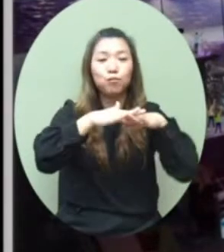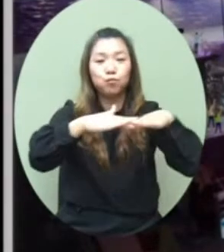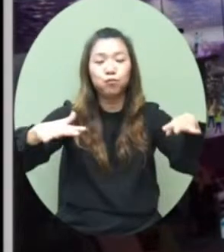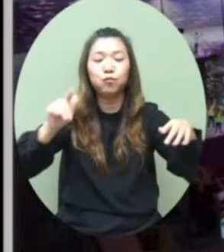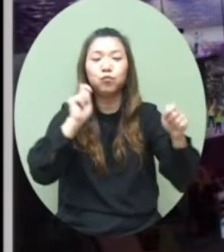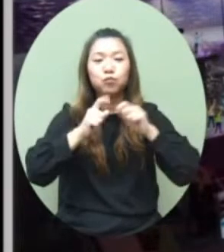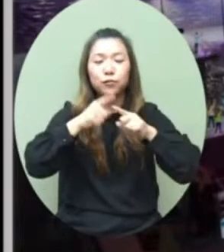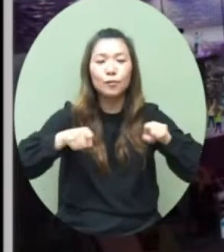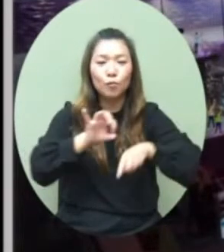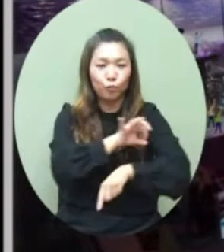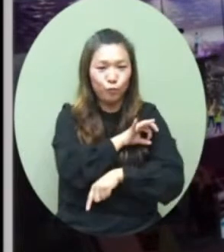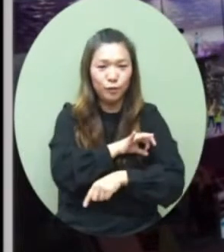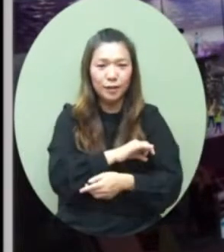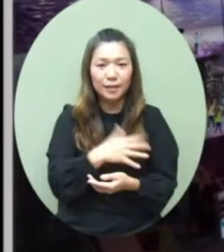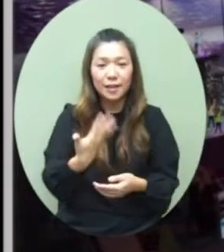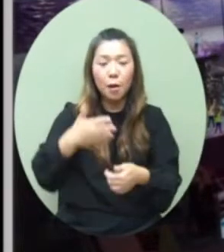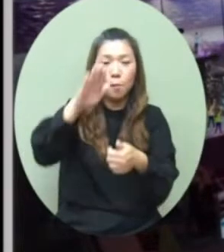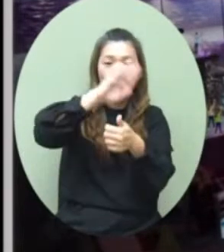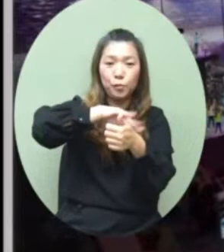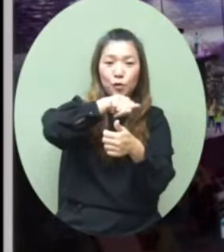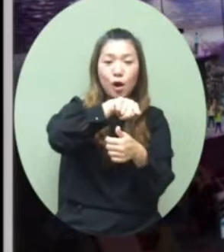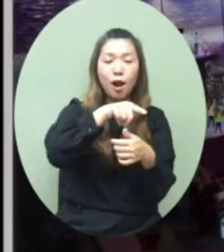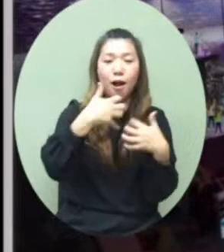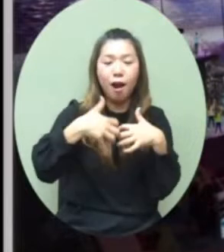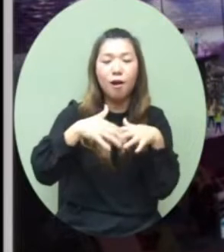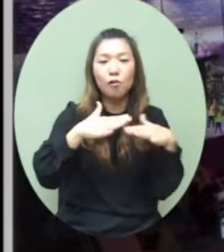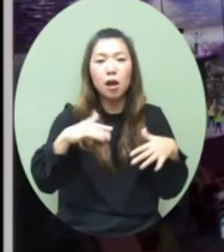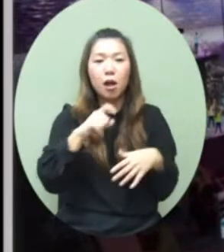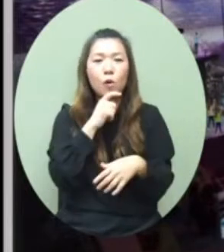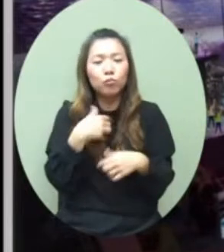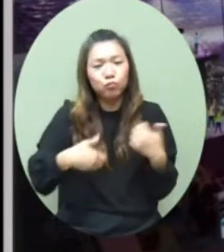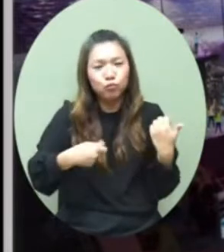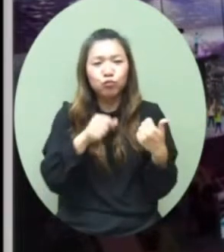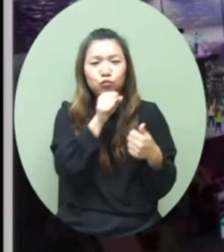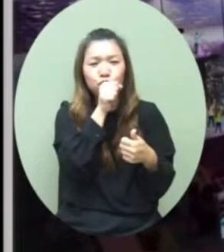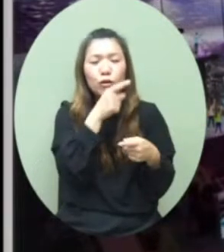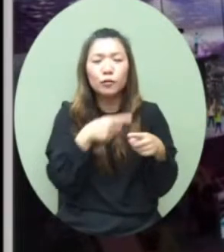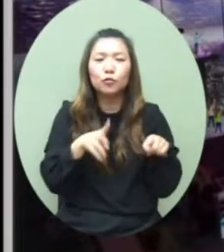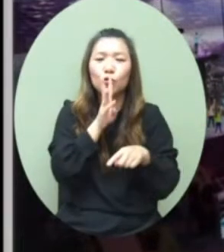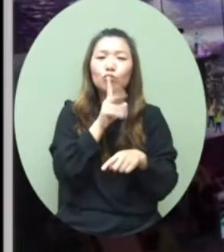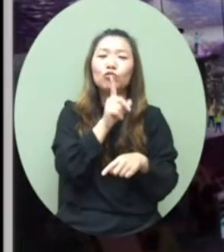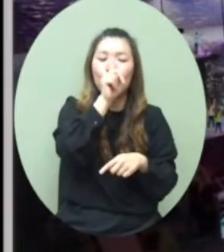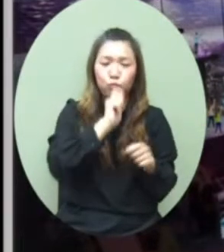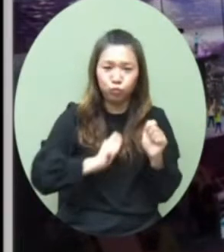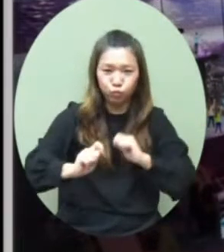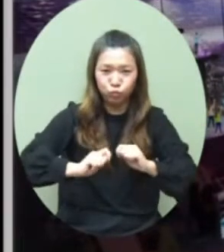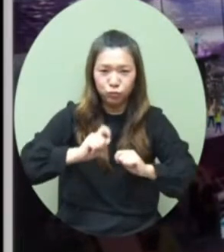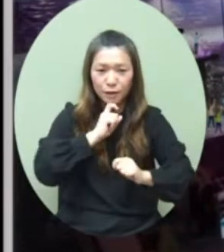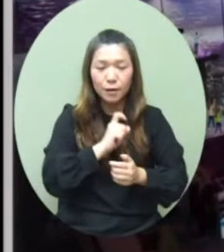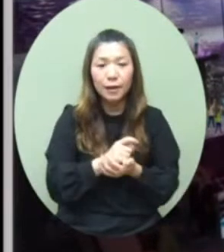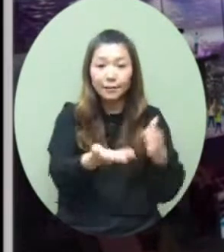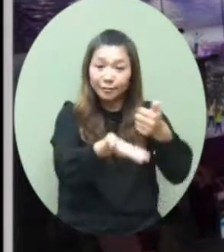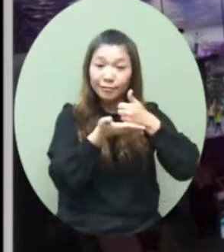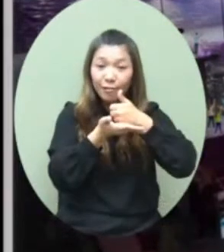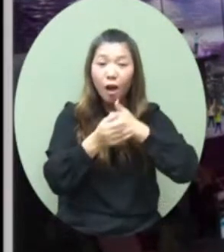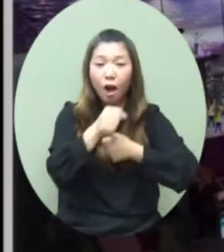I'd like to say that these pictures actually do not do justice to the real scenery. You can see right here, there is a stage on the